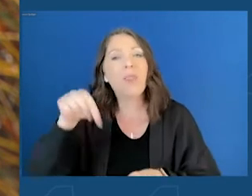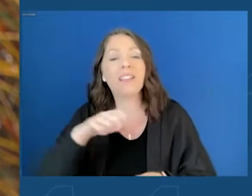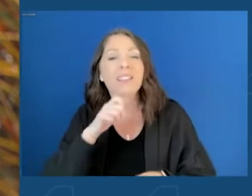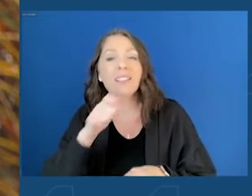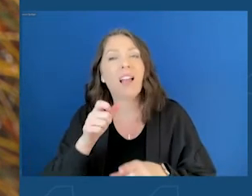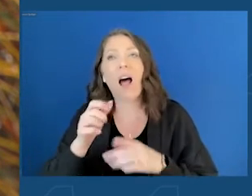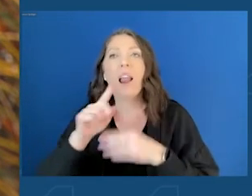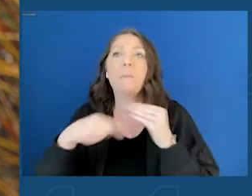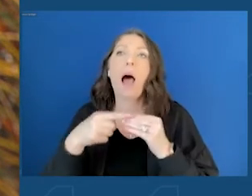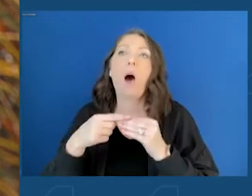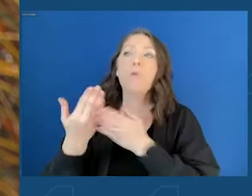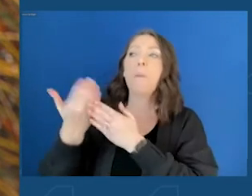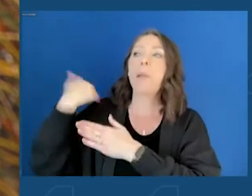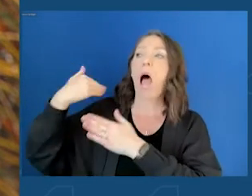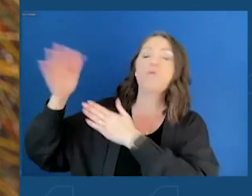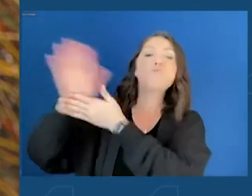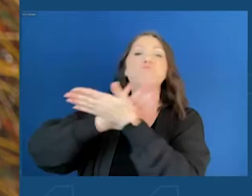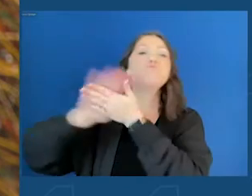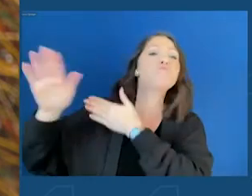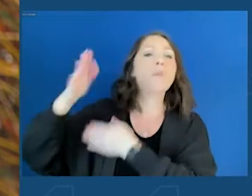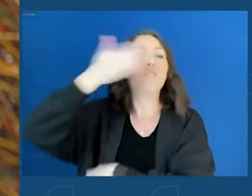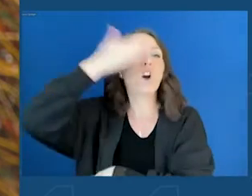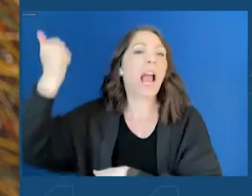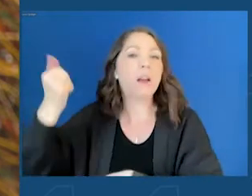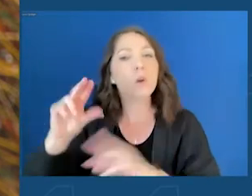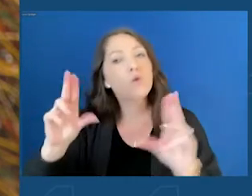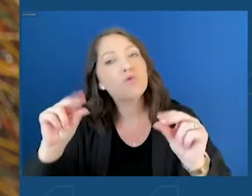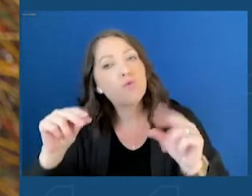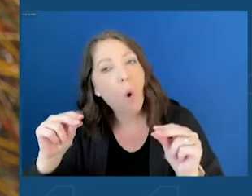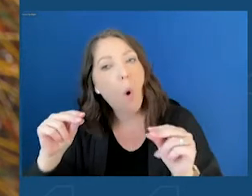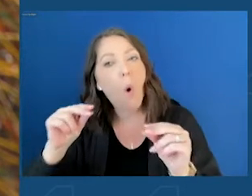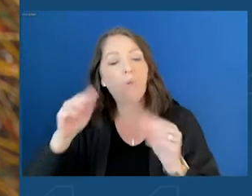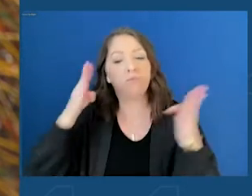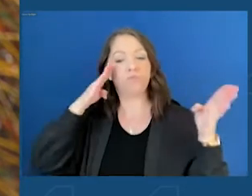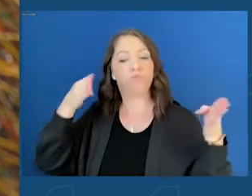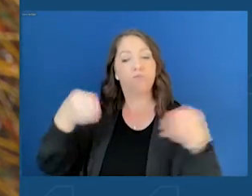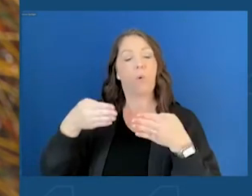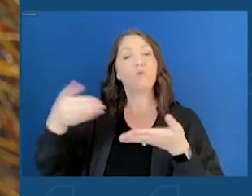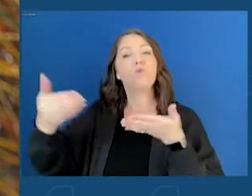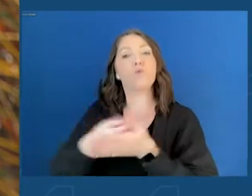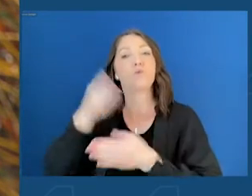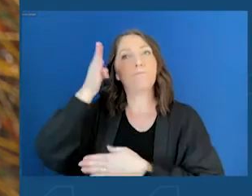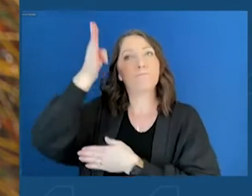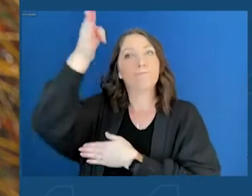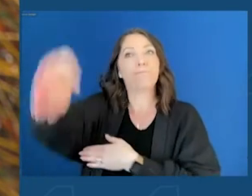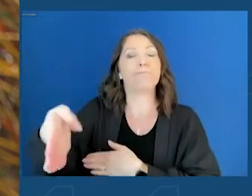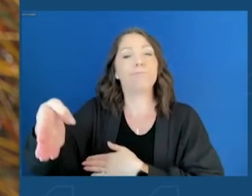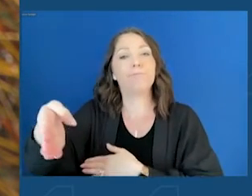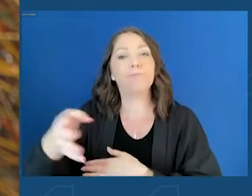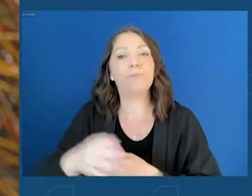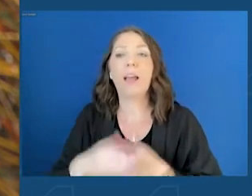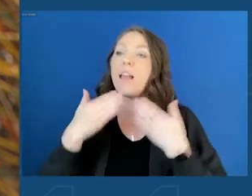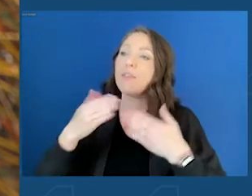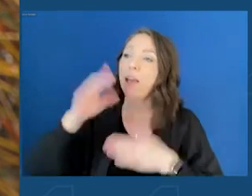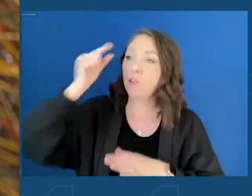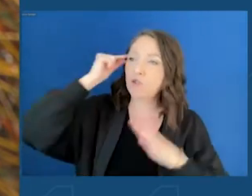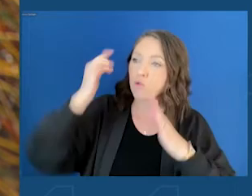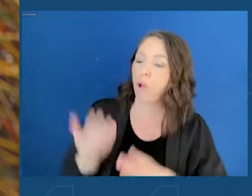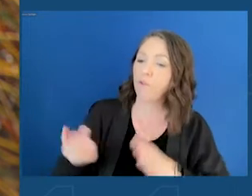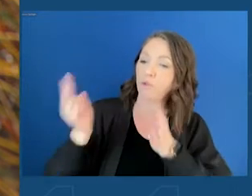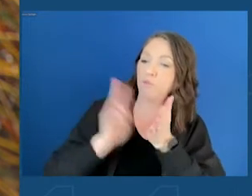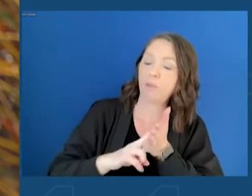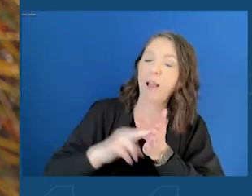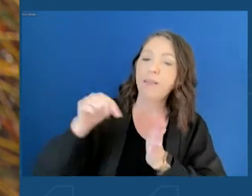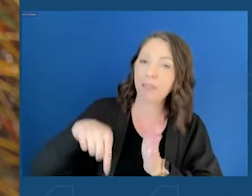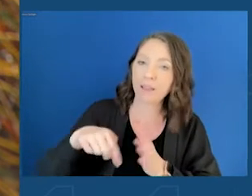past. It's about writing a new and bright future. Thank you, Governor Hochul, for your courage in signing this bill. And to